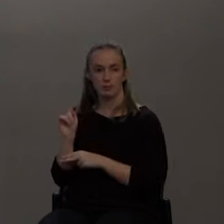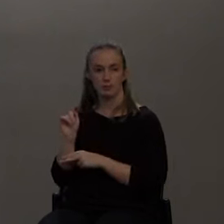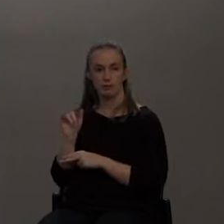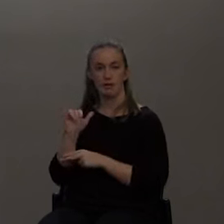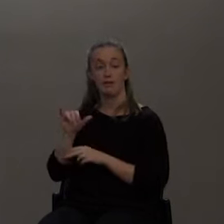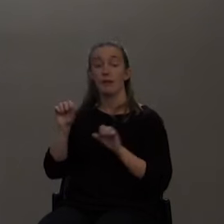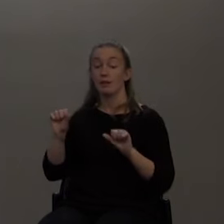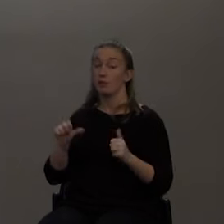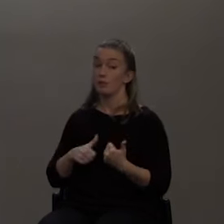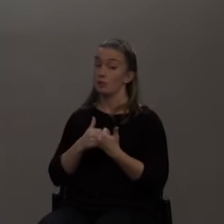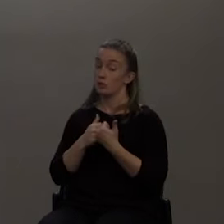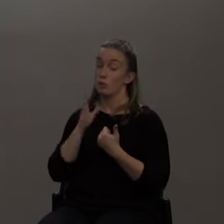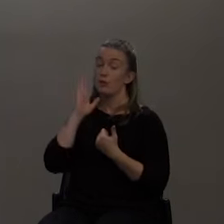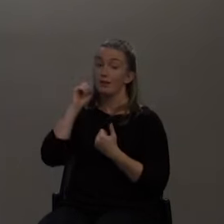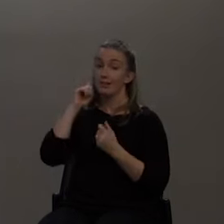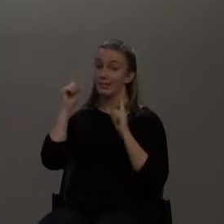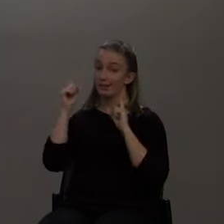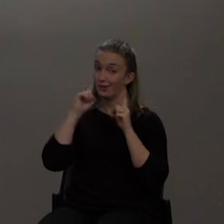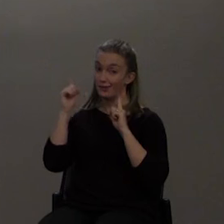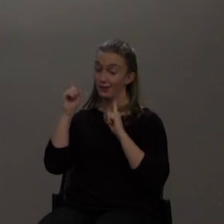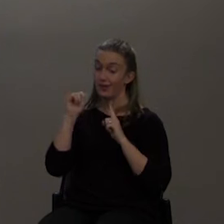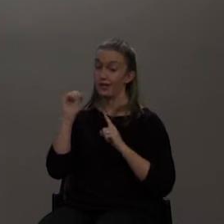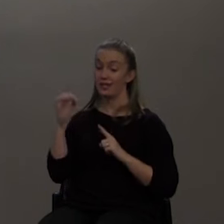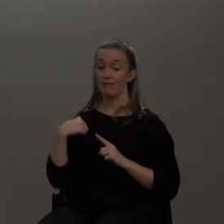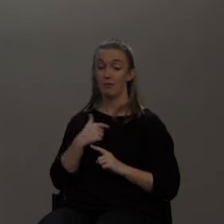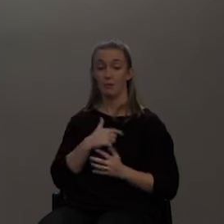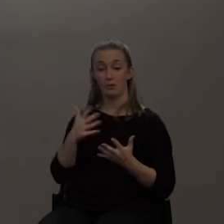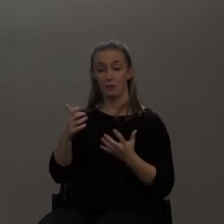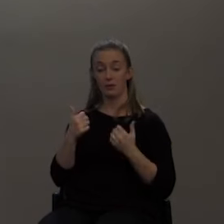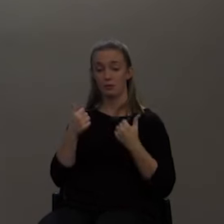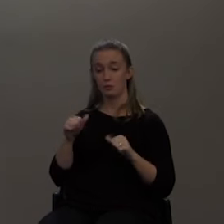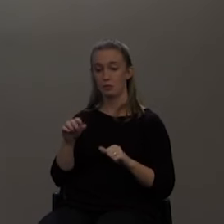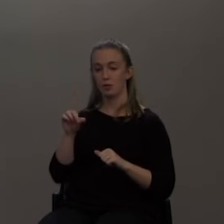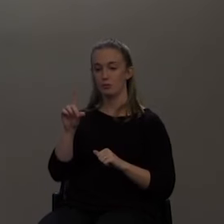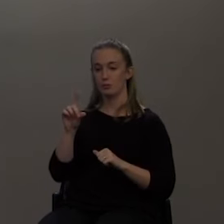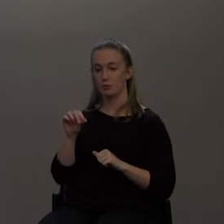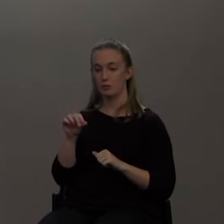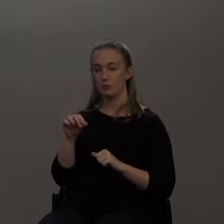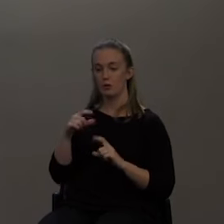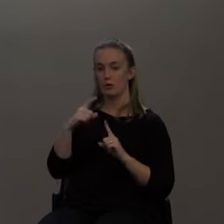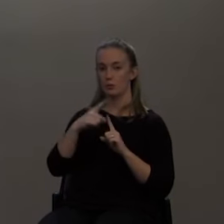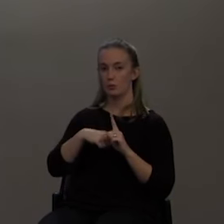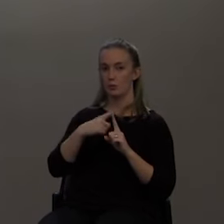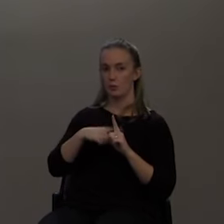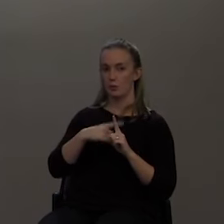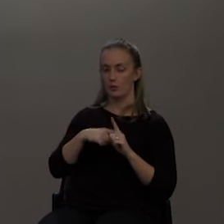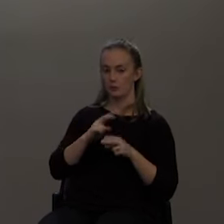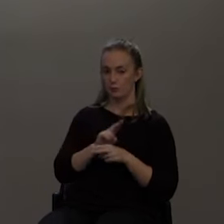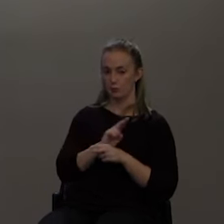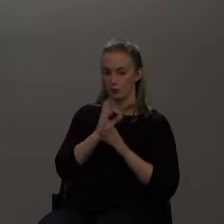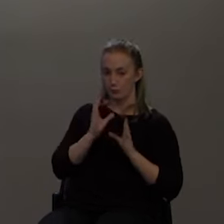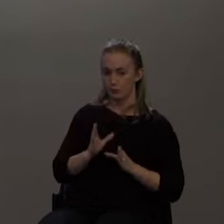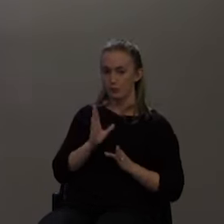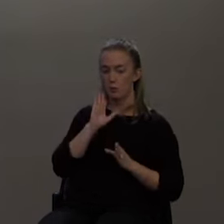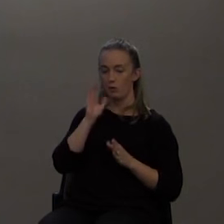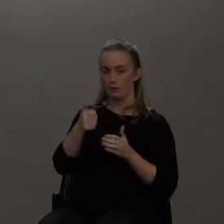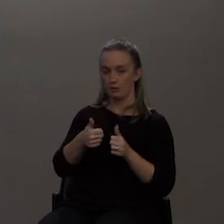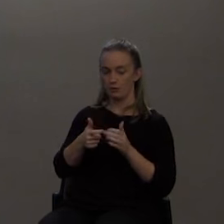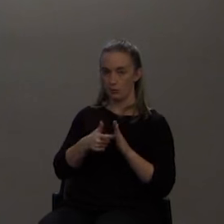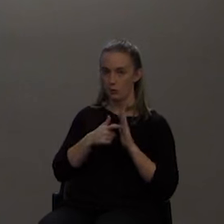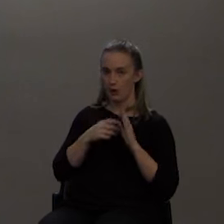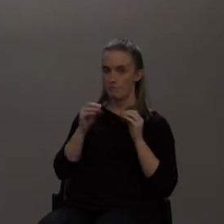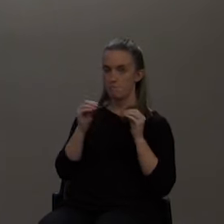that's a common theme, is that if we're going to try and do renter-occupant, is going to require a more proactive effort so that we